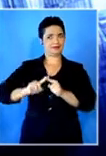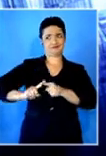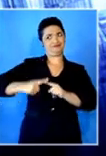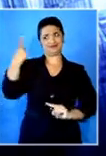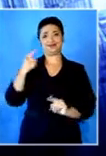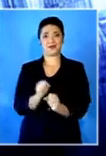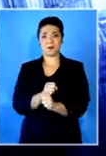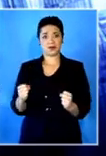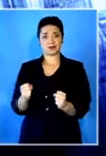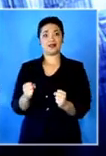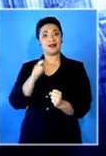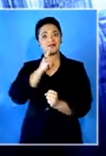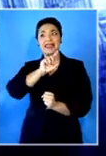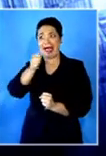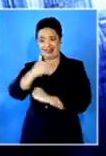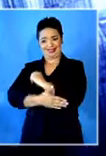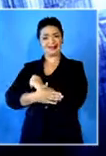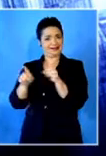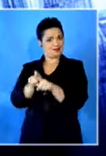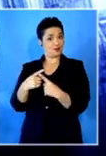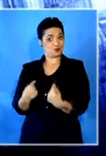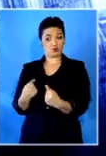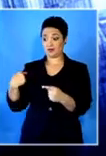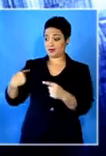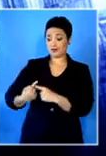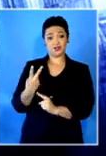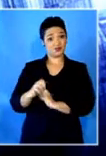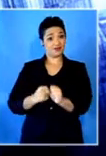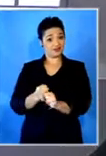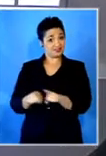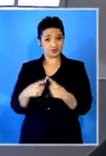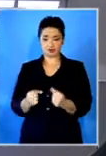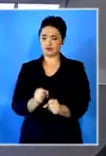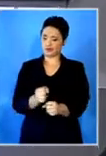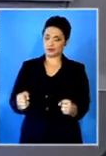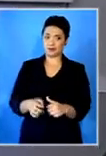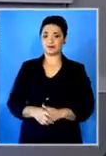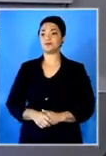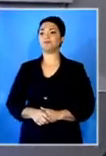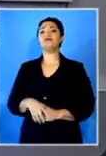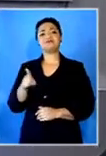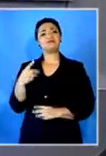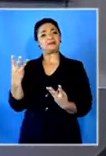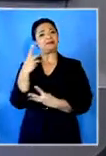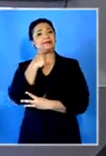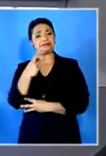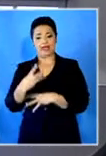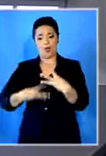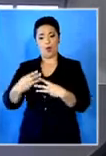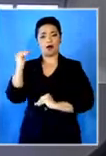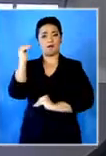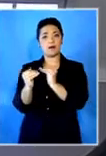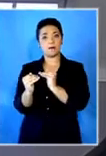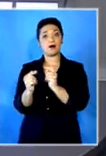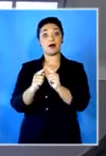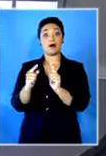and it's also going against the trends that we have seen in our own economy over the past 20 years. People talking of job cuts, and it seems like the